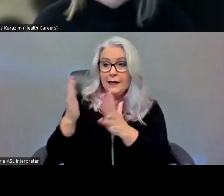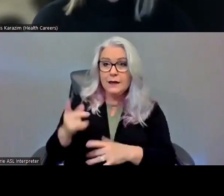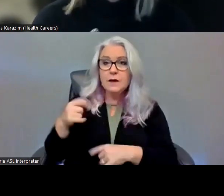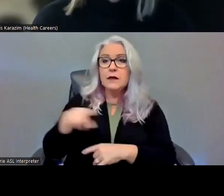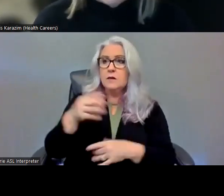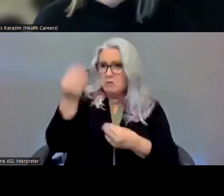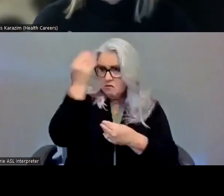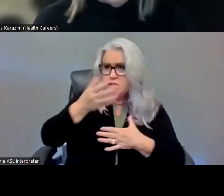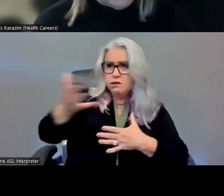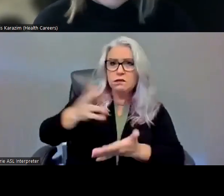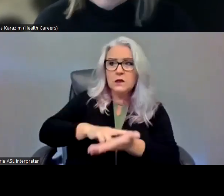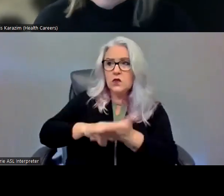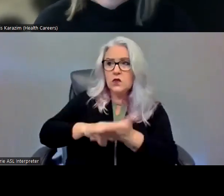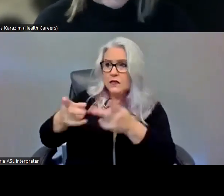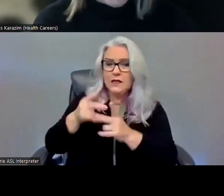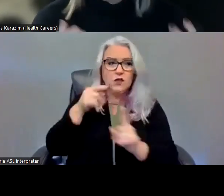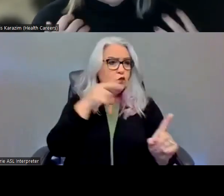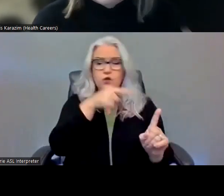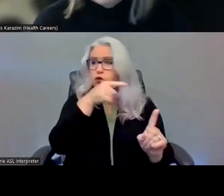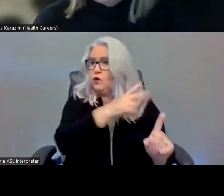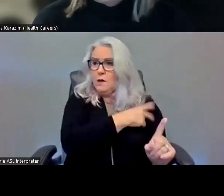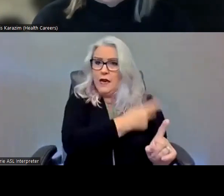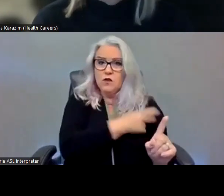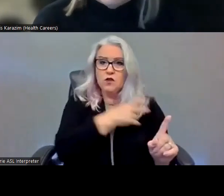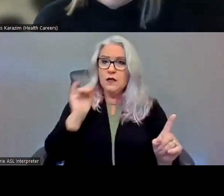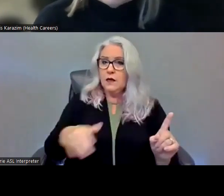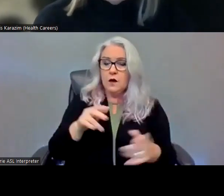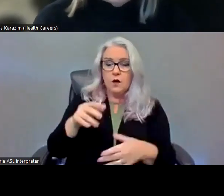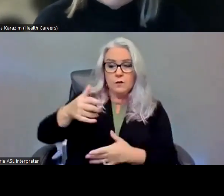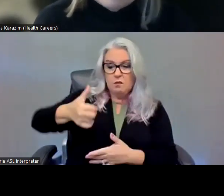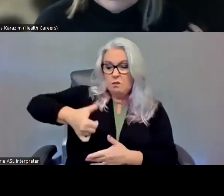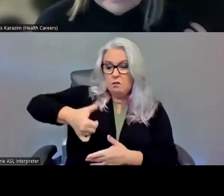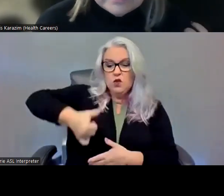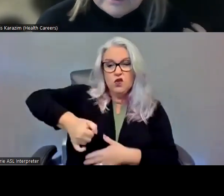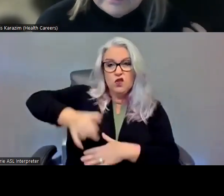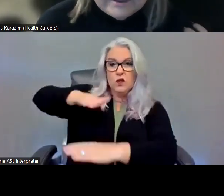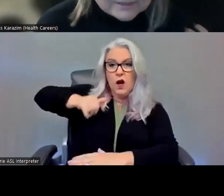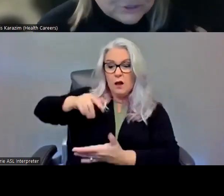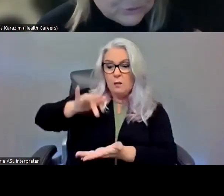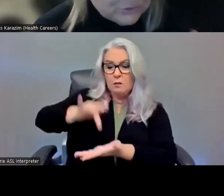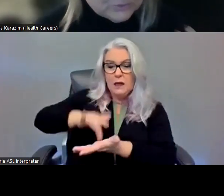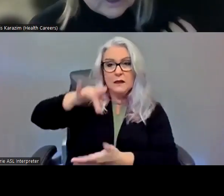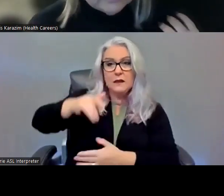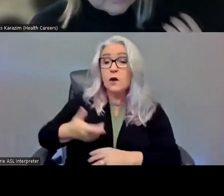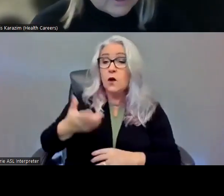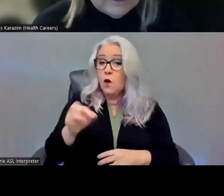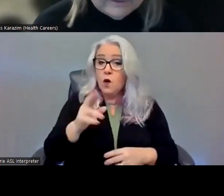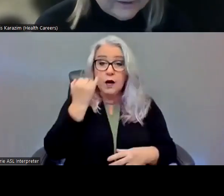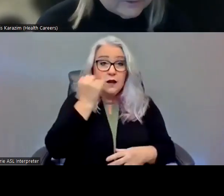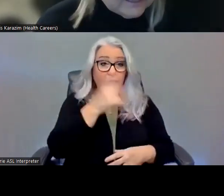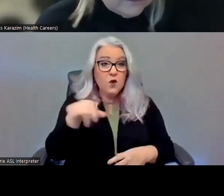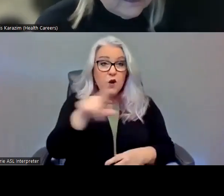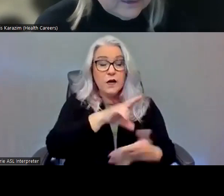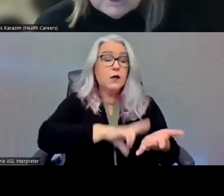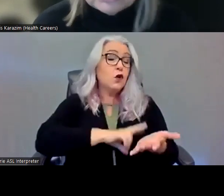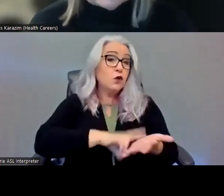there is a patient in distress, or push the patient's call button. For a nurse, it might be to